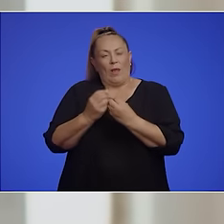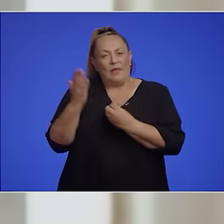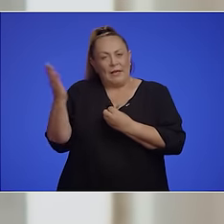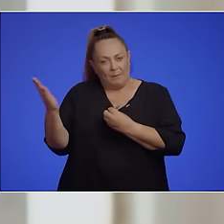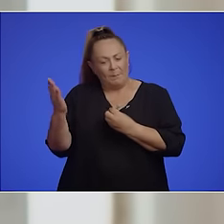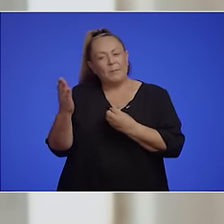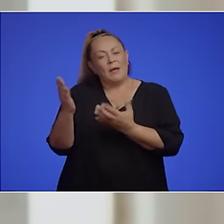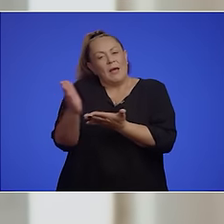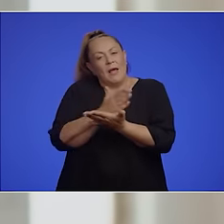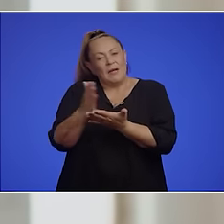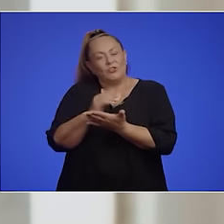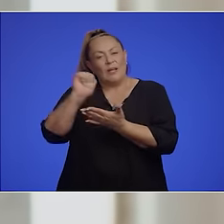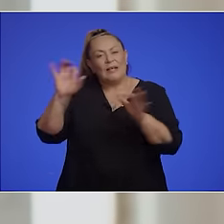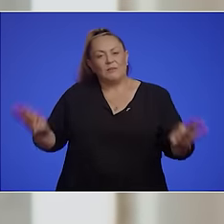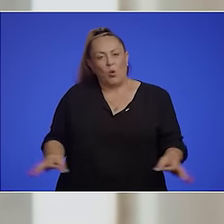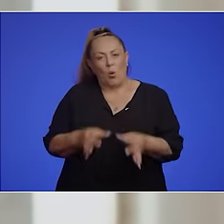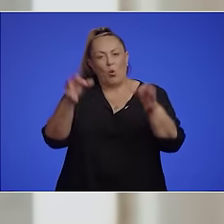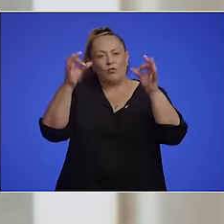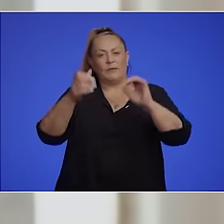so too to share in his glory.